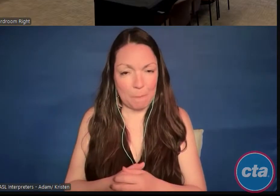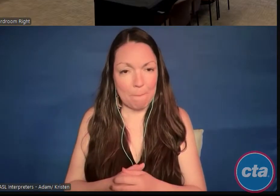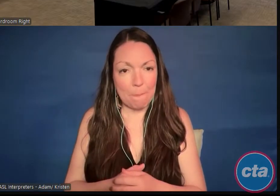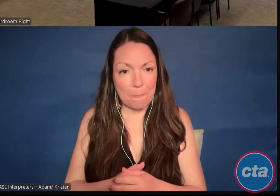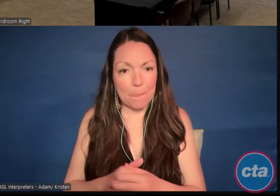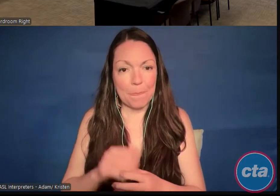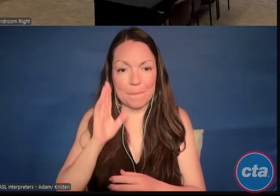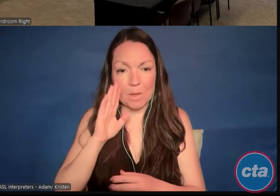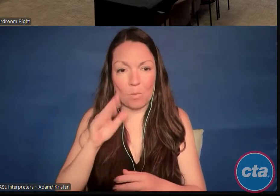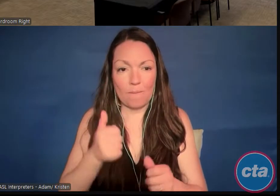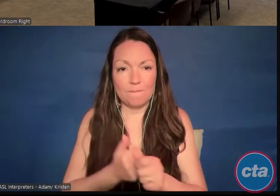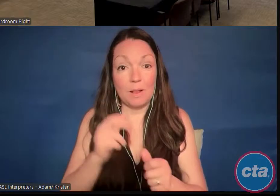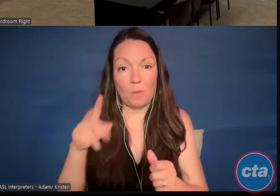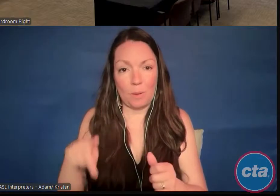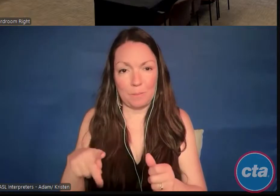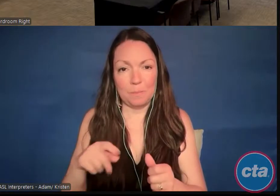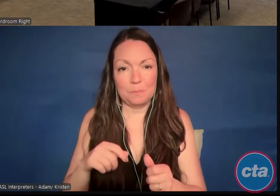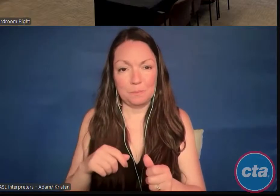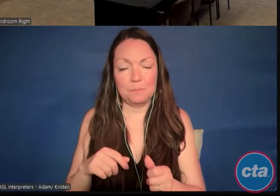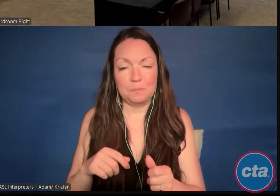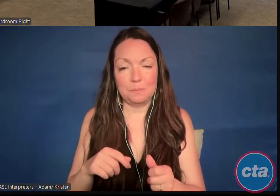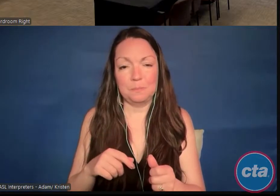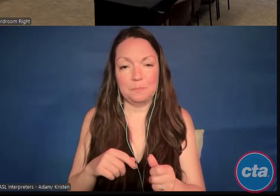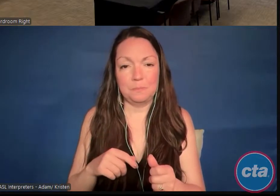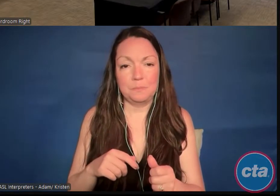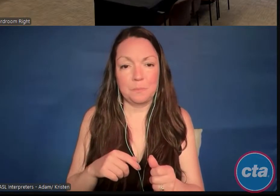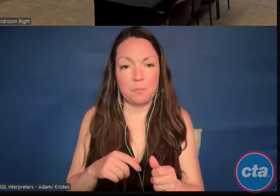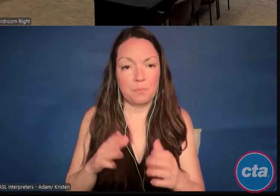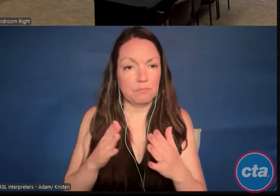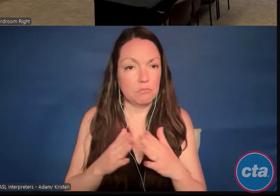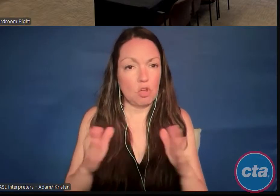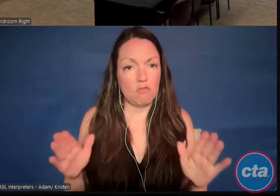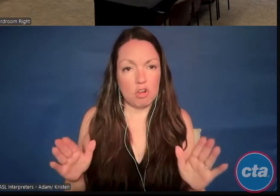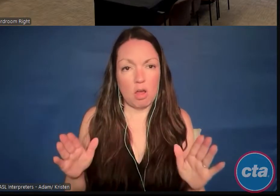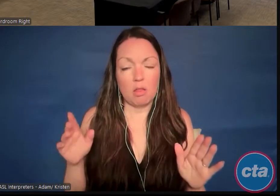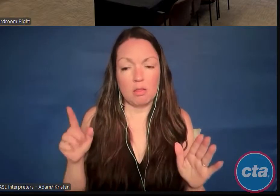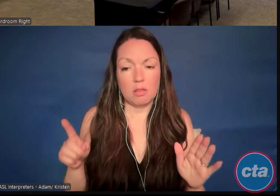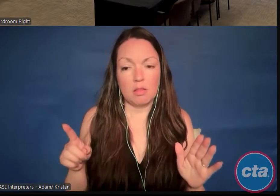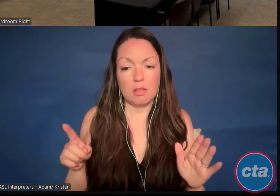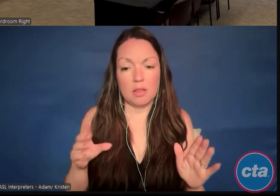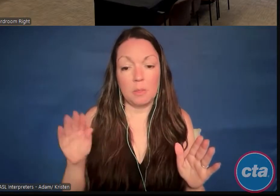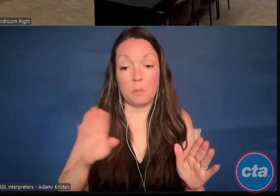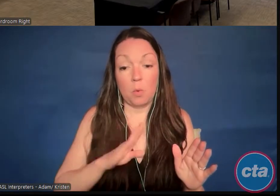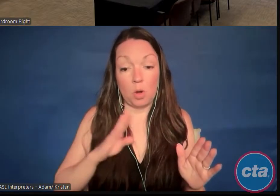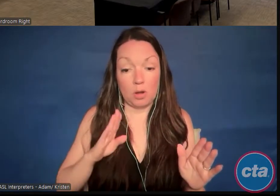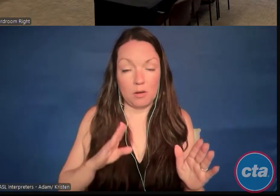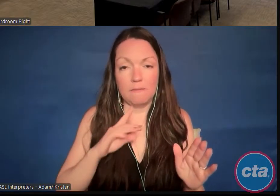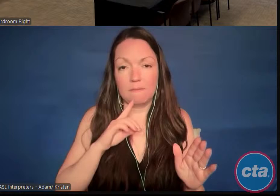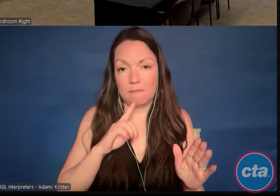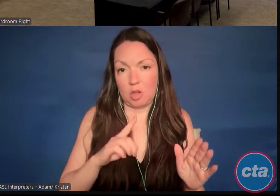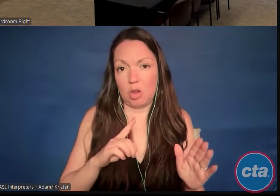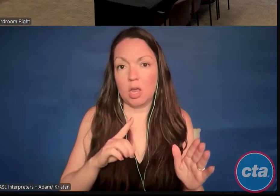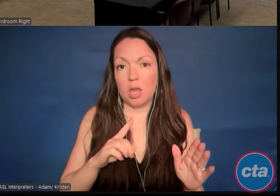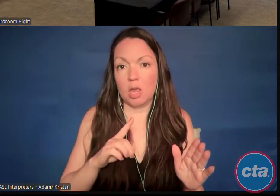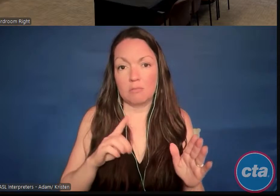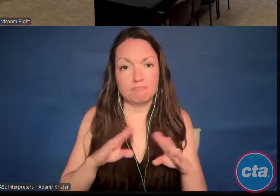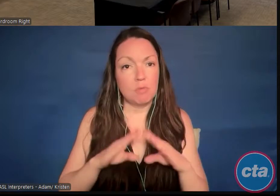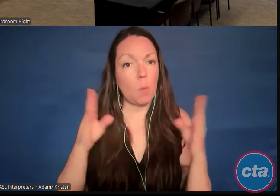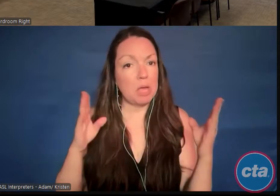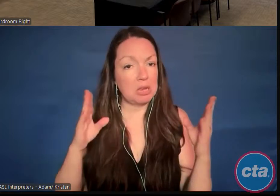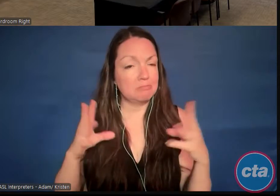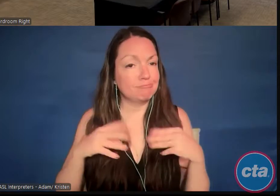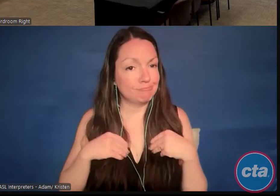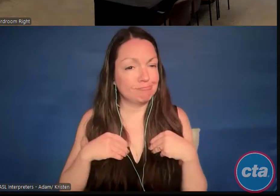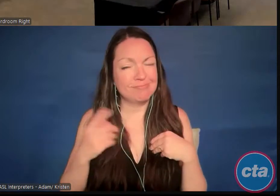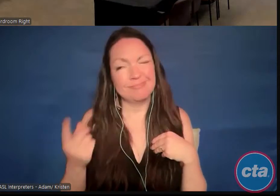make sure to follow up, but overall, it was she and the board were very, they're